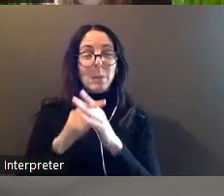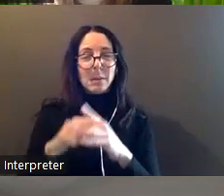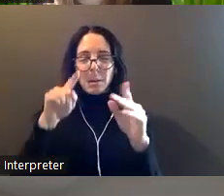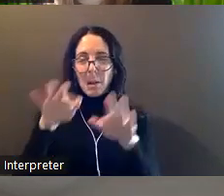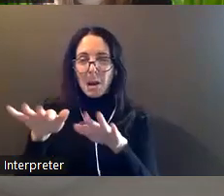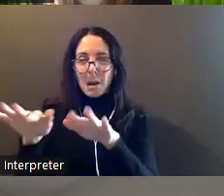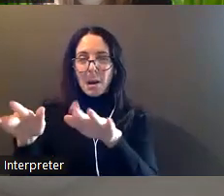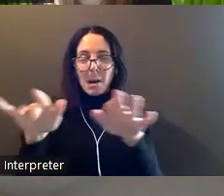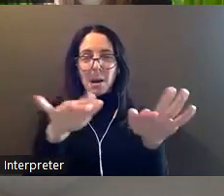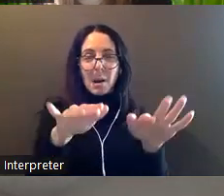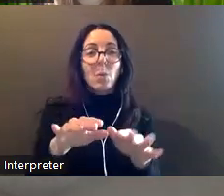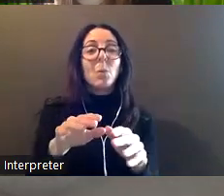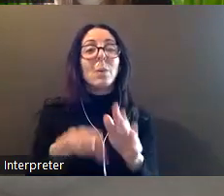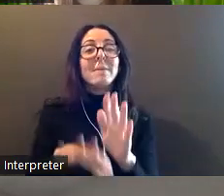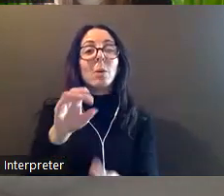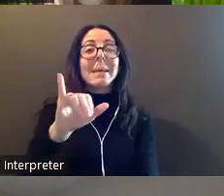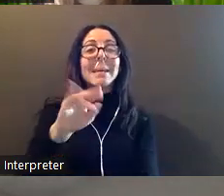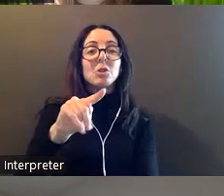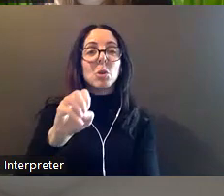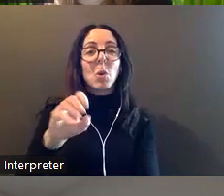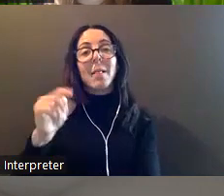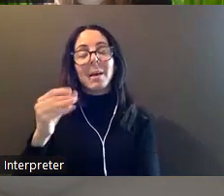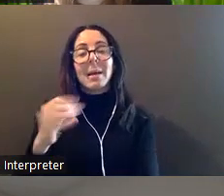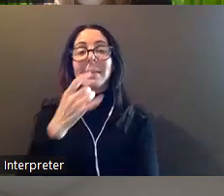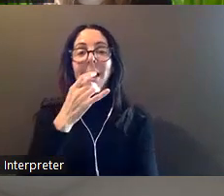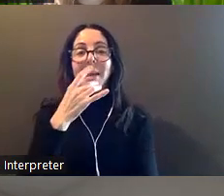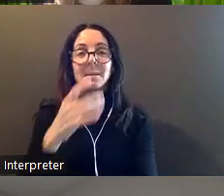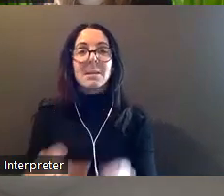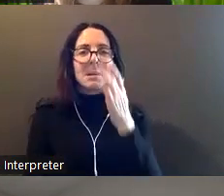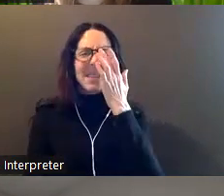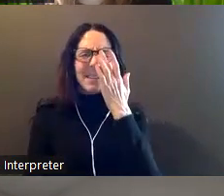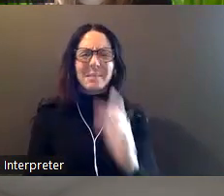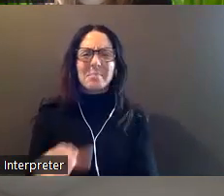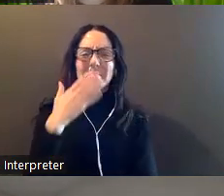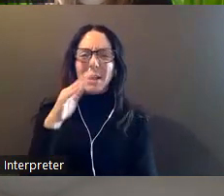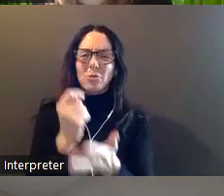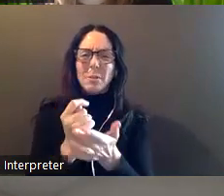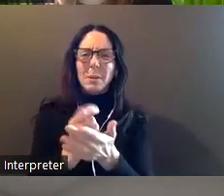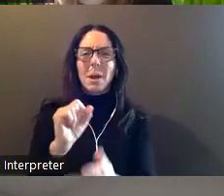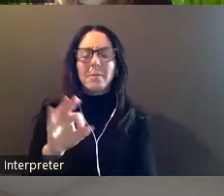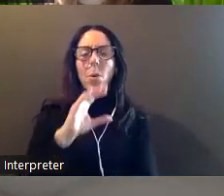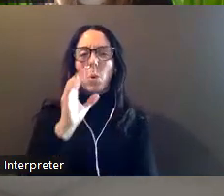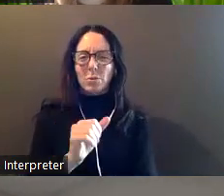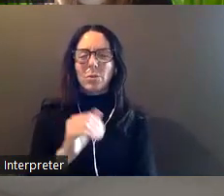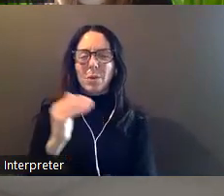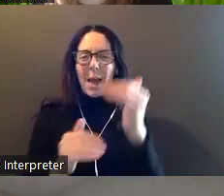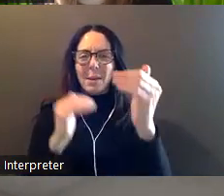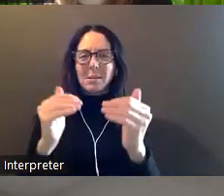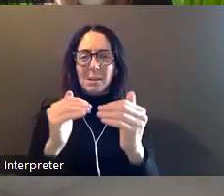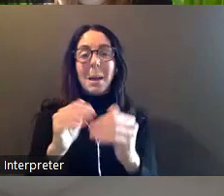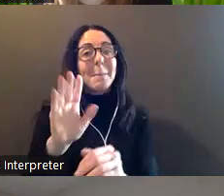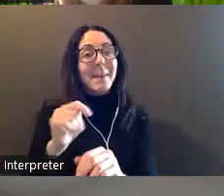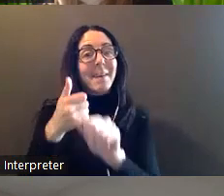found Into the Light, the National Survey on the Mistreatment of Older Canadians based on 2015